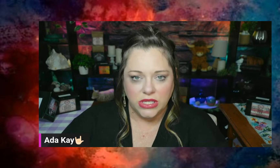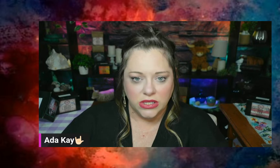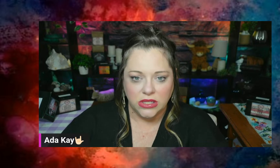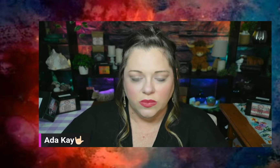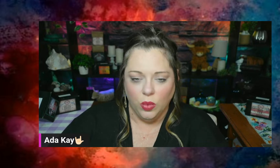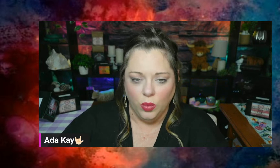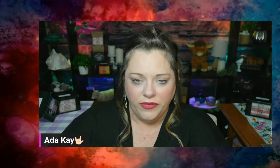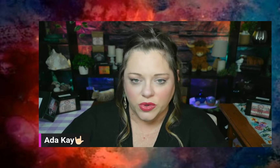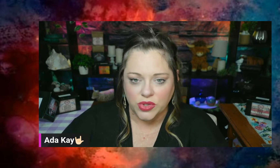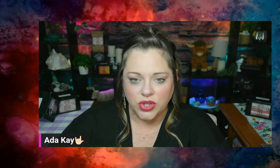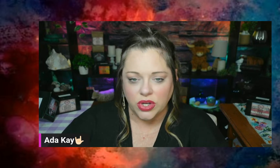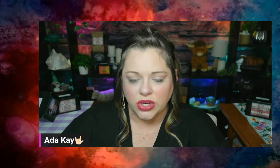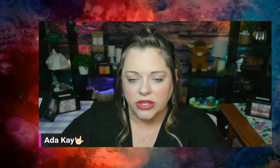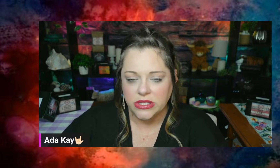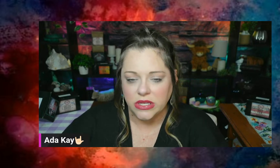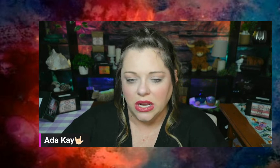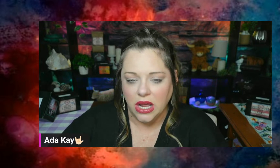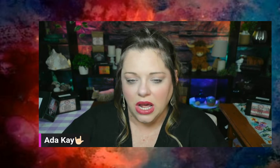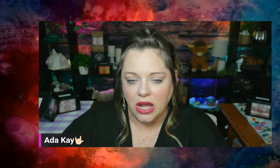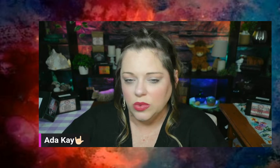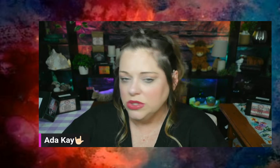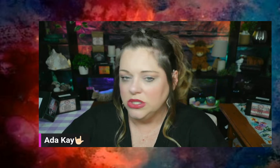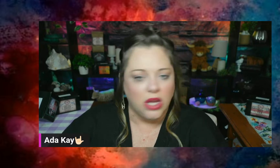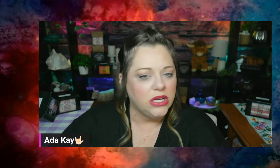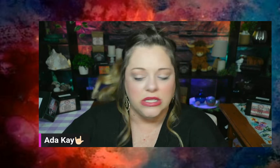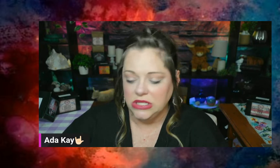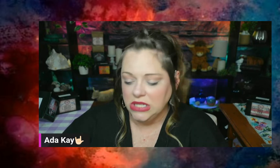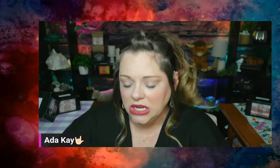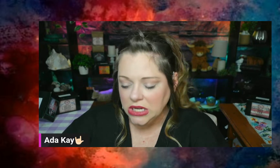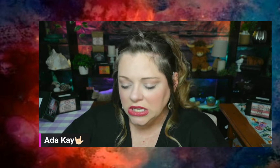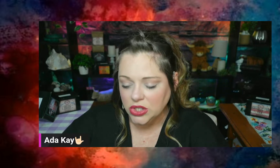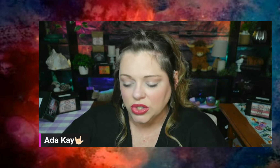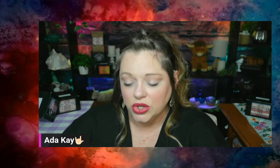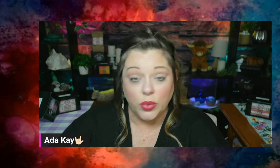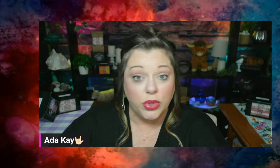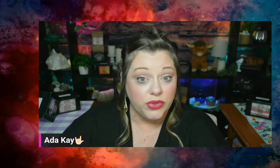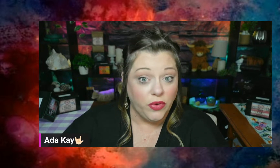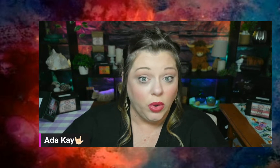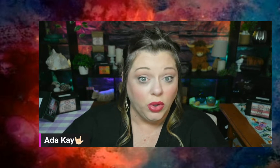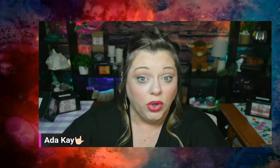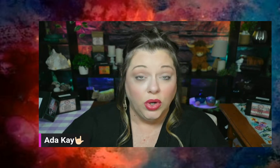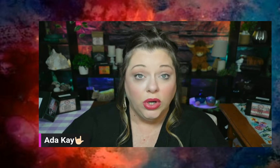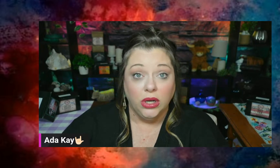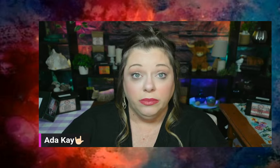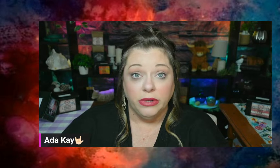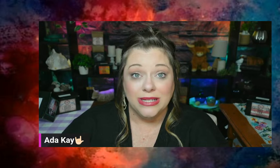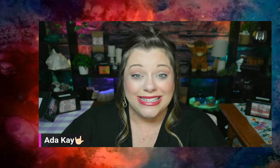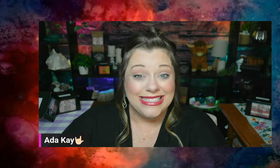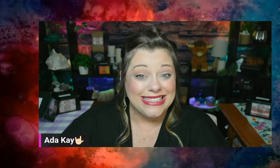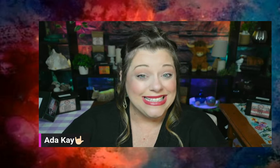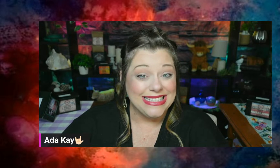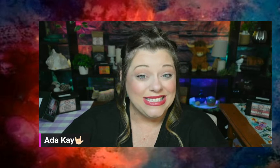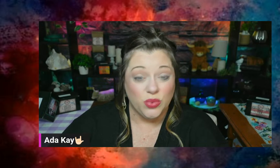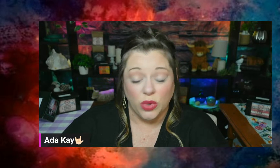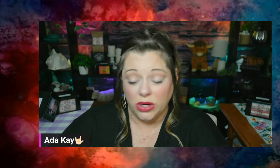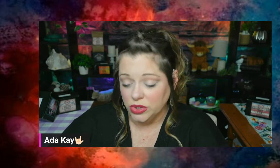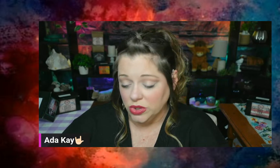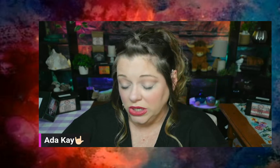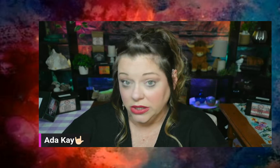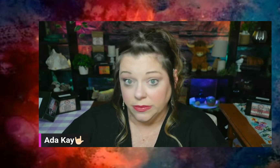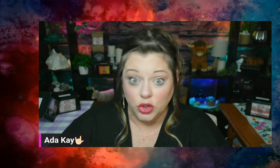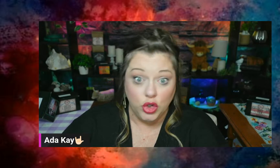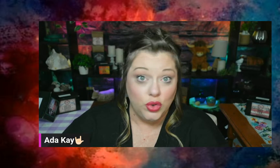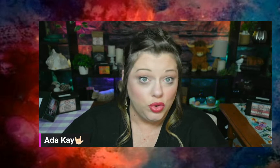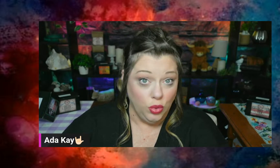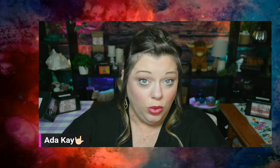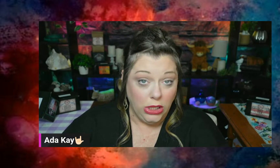would sit when we first started this, and I was not intending to go this far because I didn't think this is what I was going to